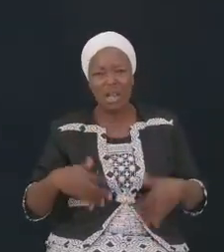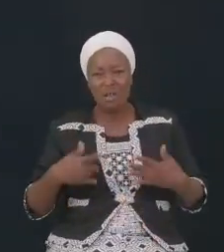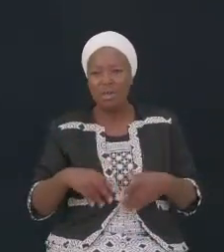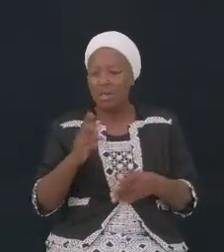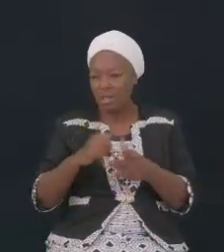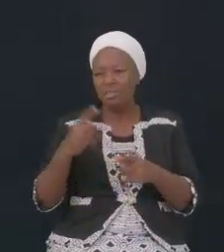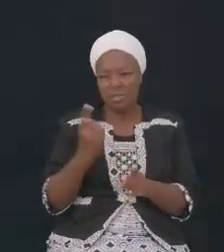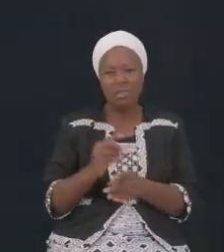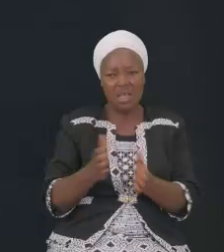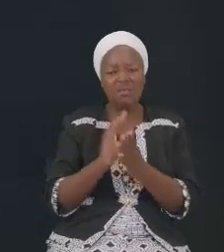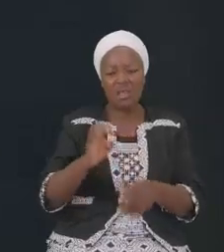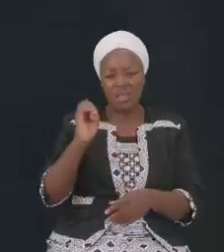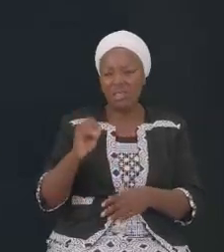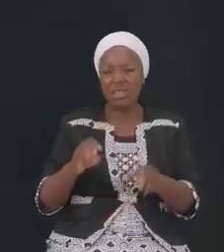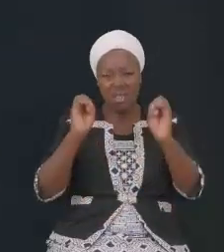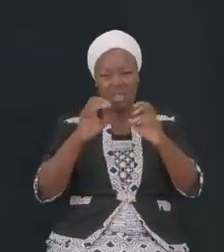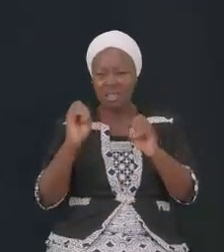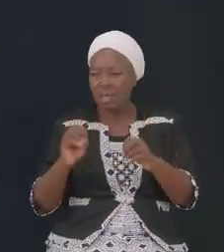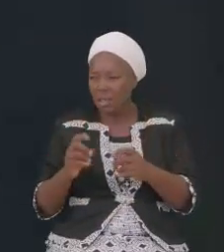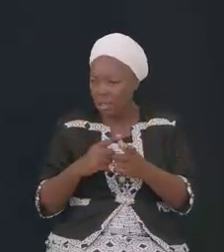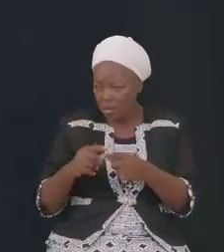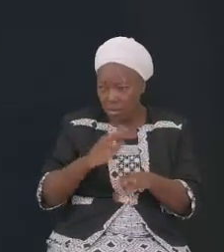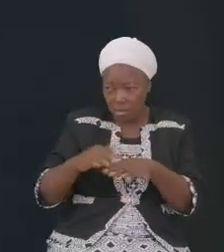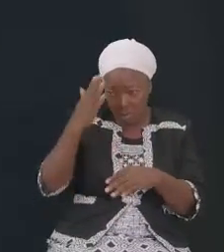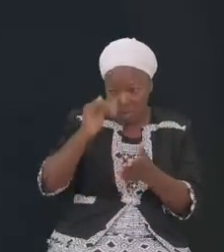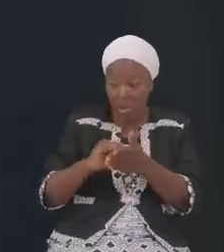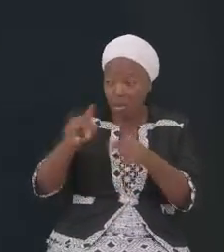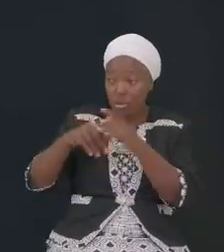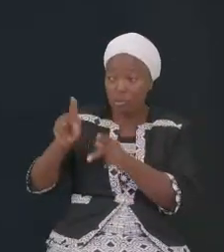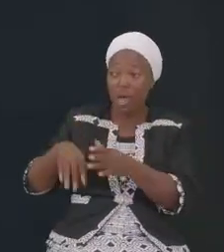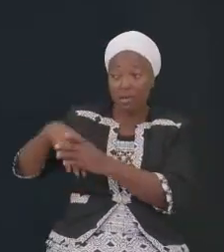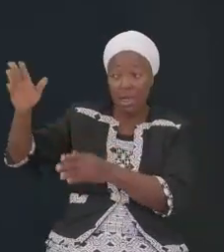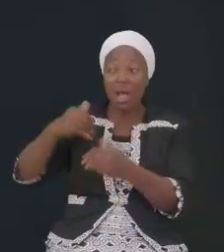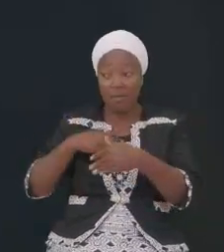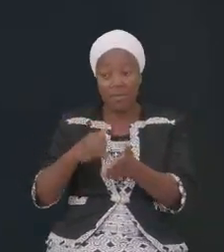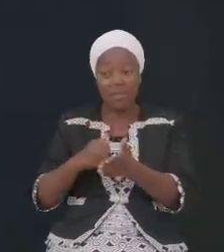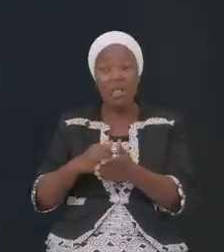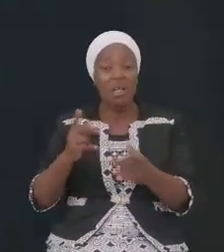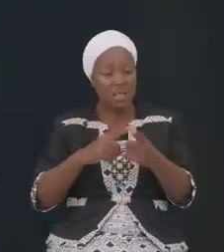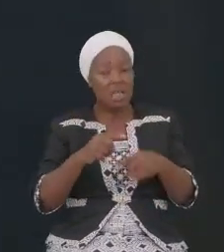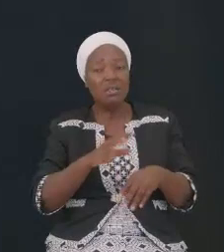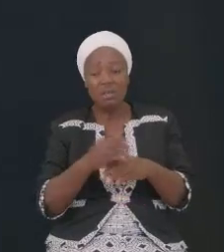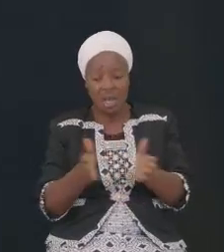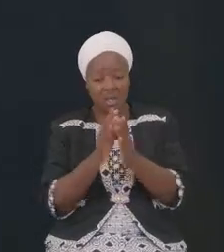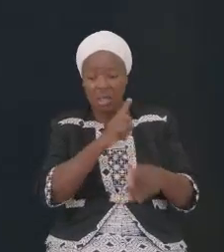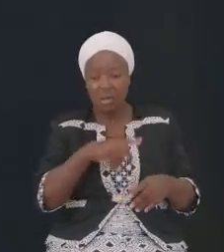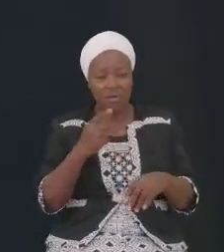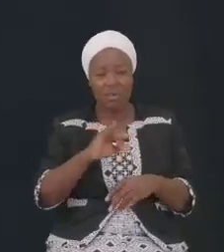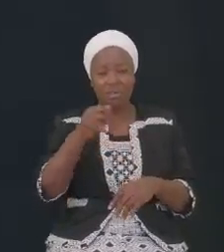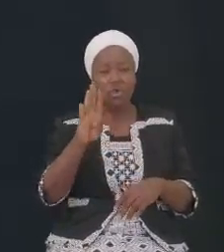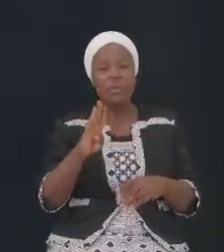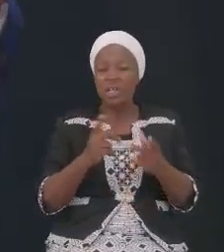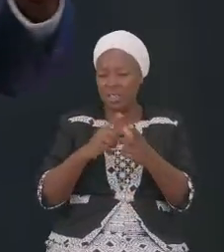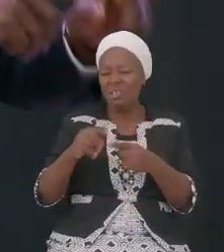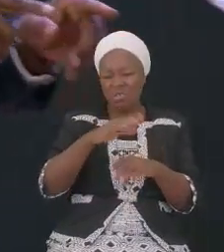there, they have that education. If you have job, those people outside, they have jobs. If you have position in the world, those people outside there, they have